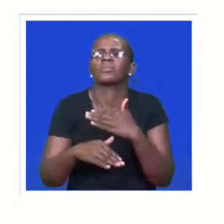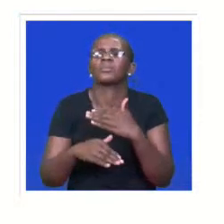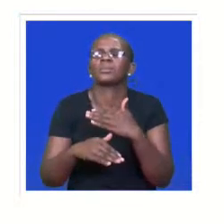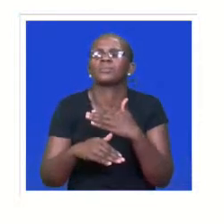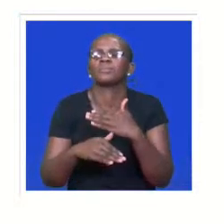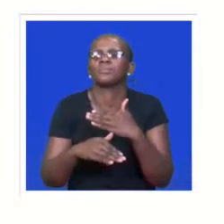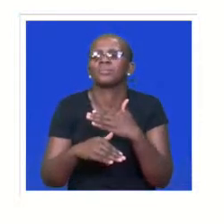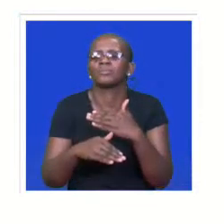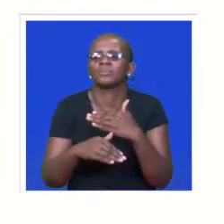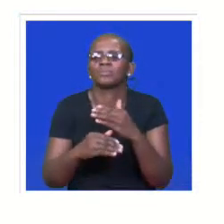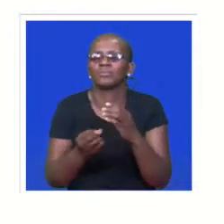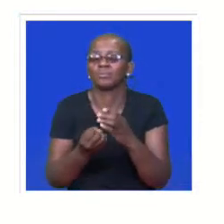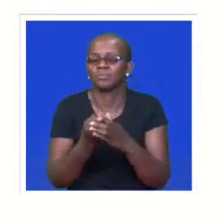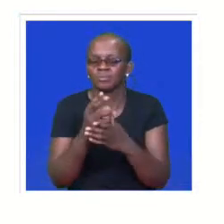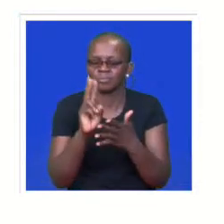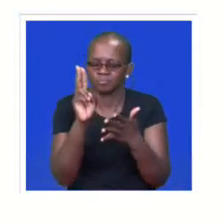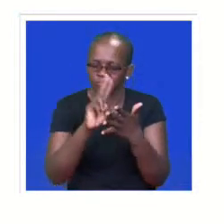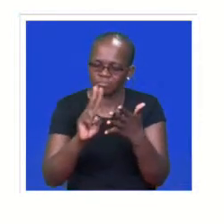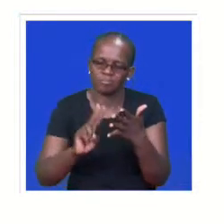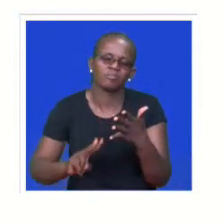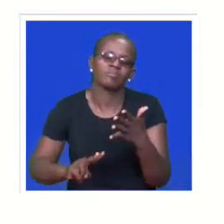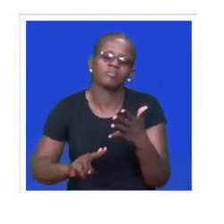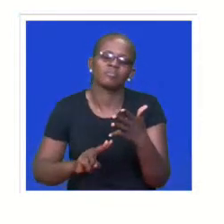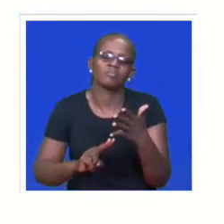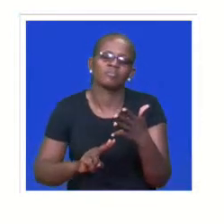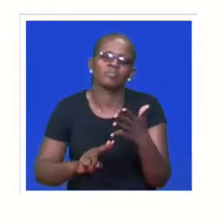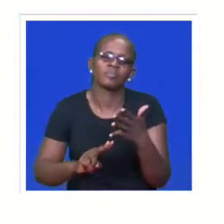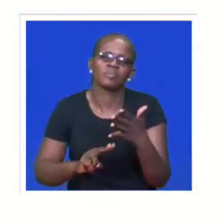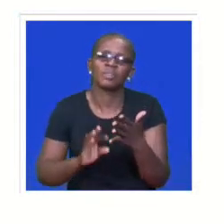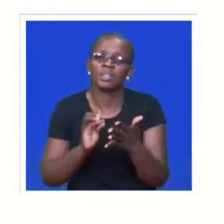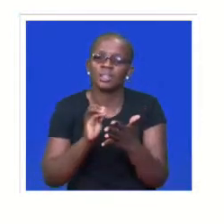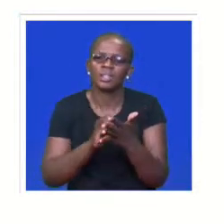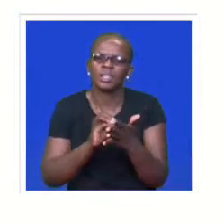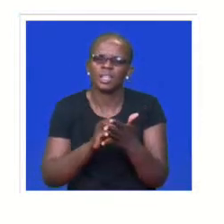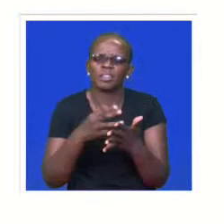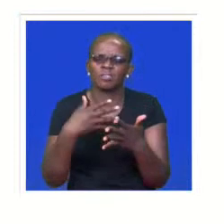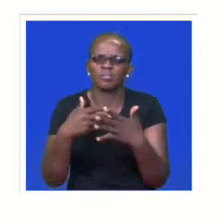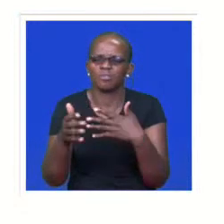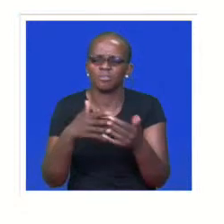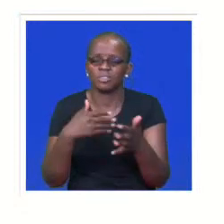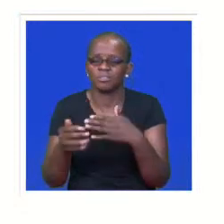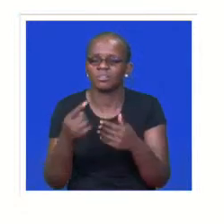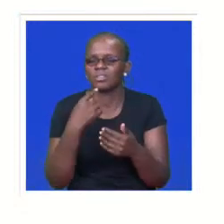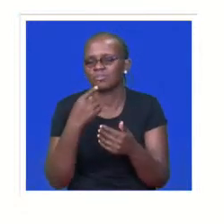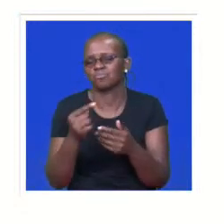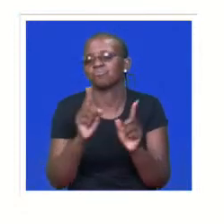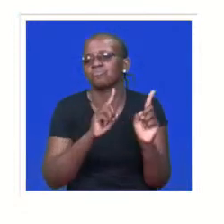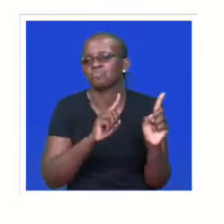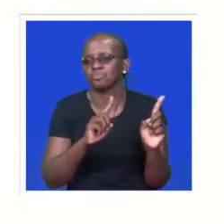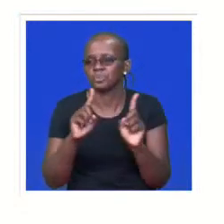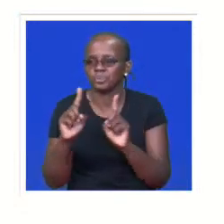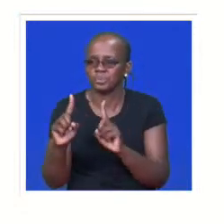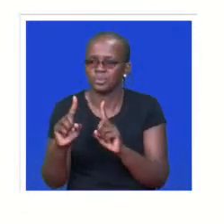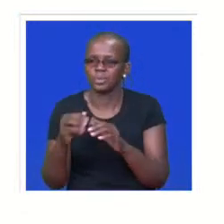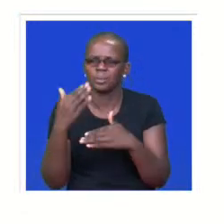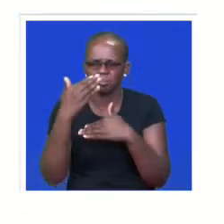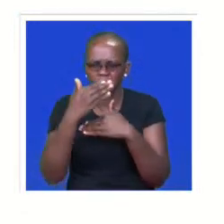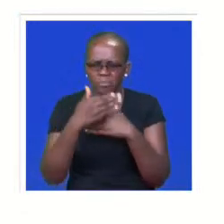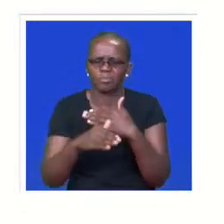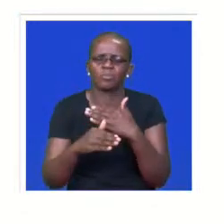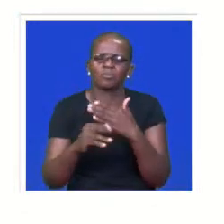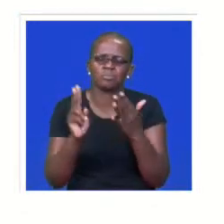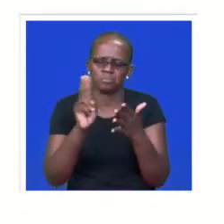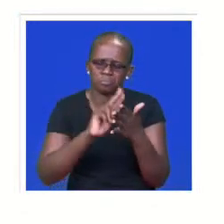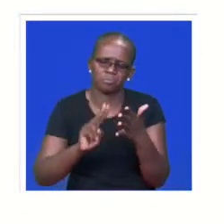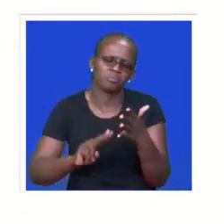our story, here are some tips. I've got some tips here for you. Before reading the story, you need